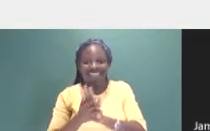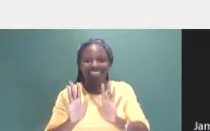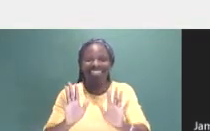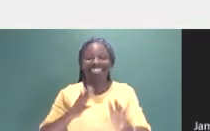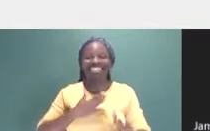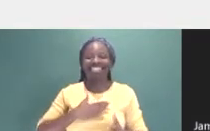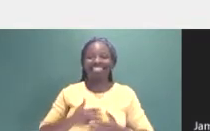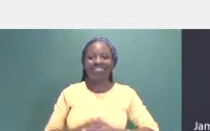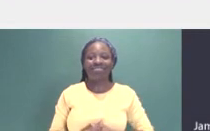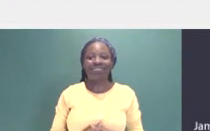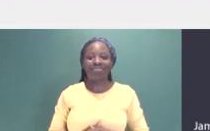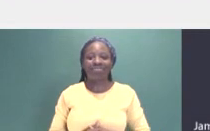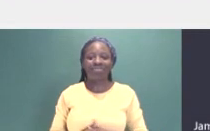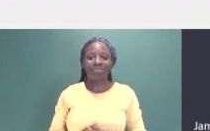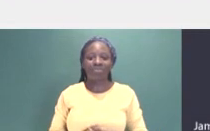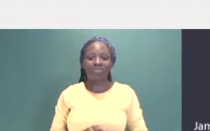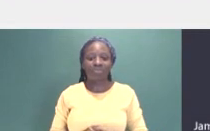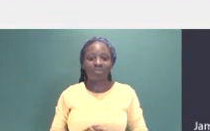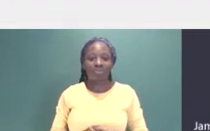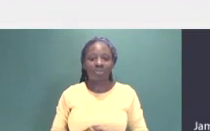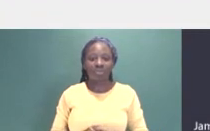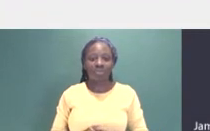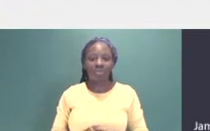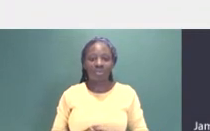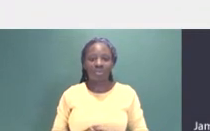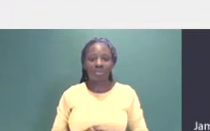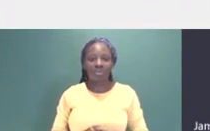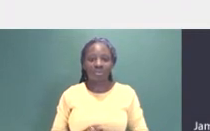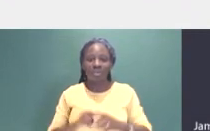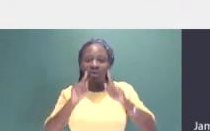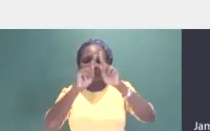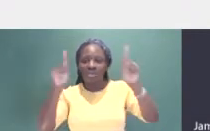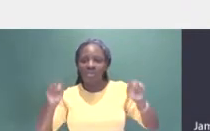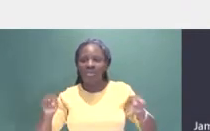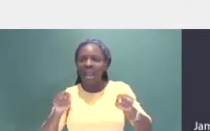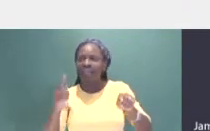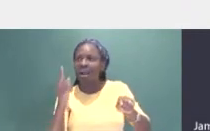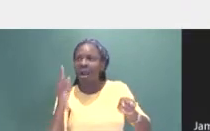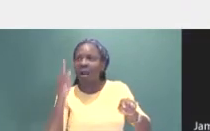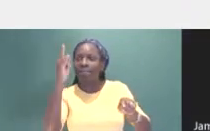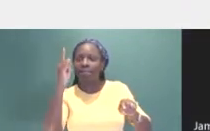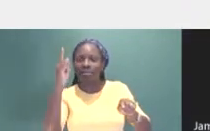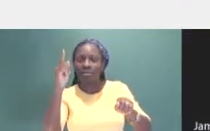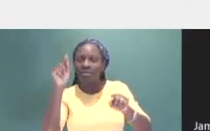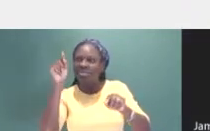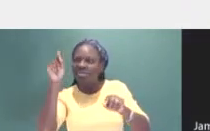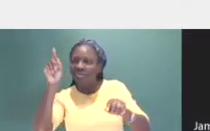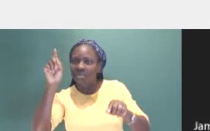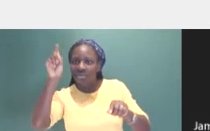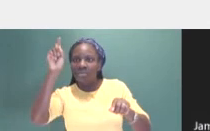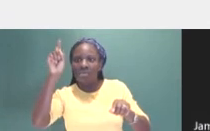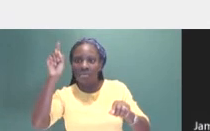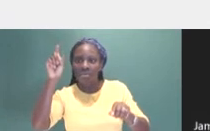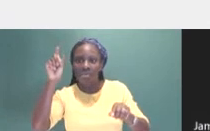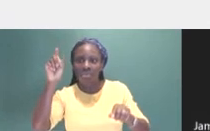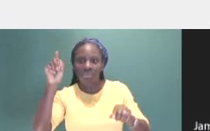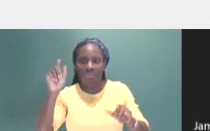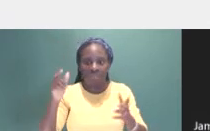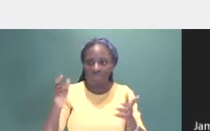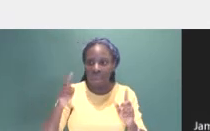Wait a minute. Just in the top right, the little up arrow on Teams. Yeah, I can't see it now. Wait a minute. Something weird has